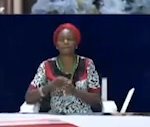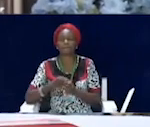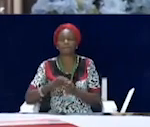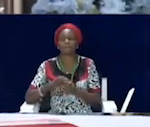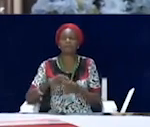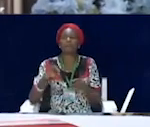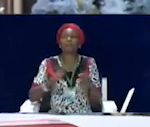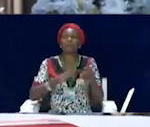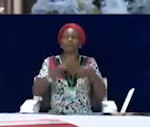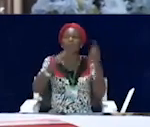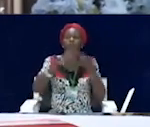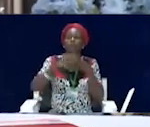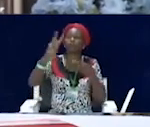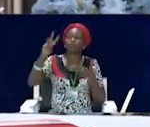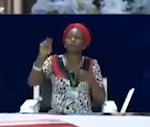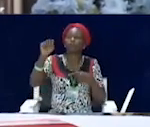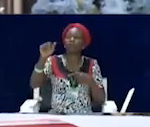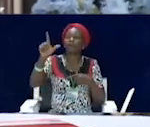I went to Malaysia.